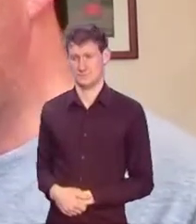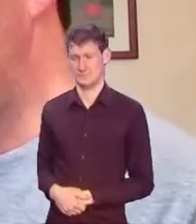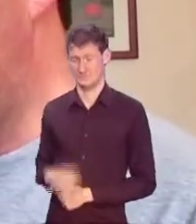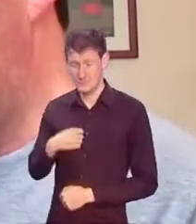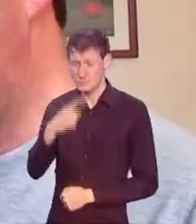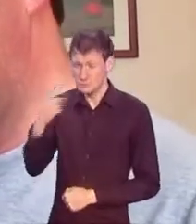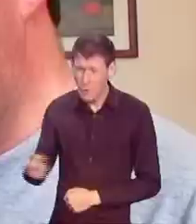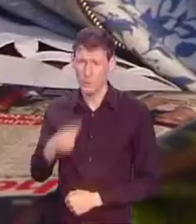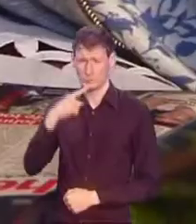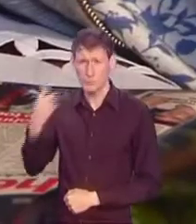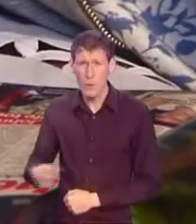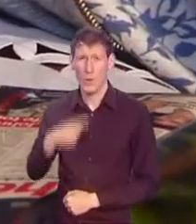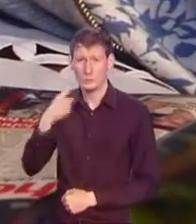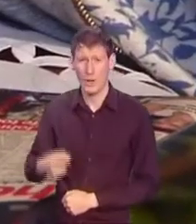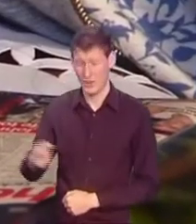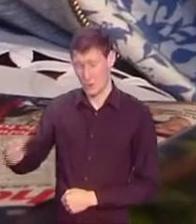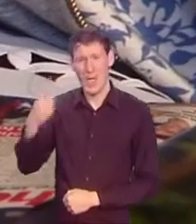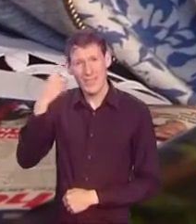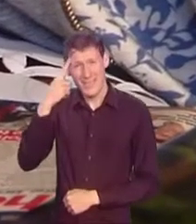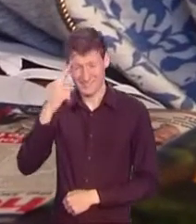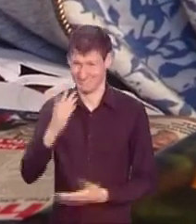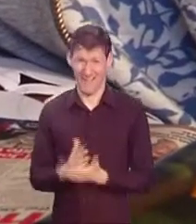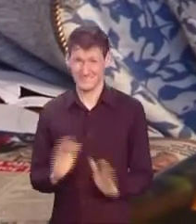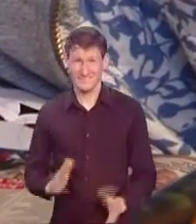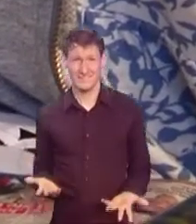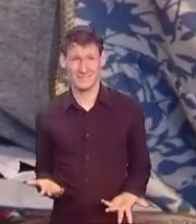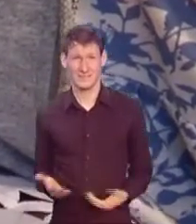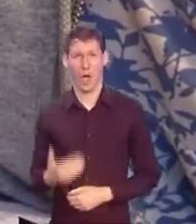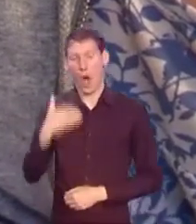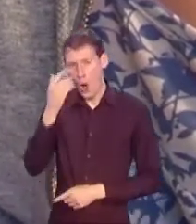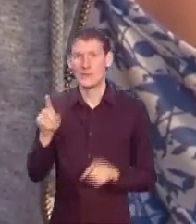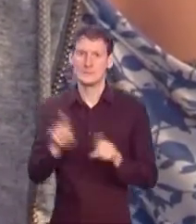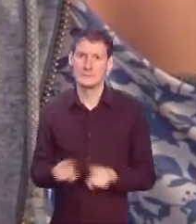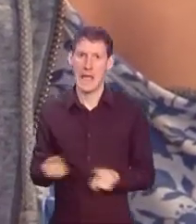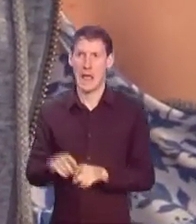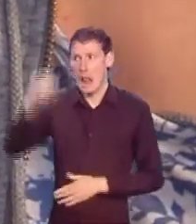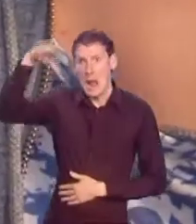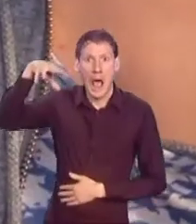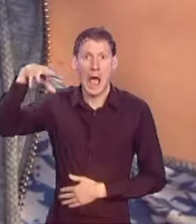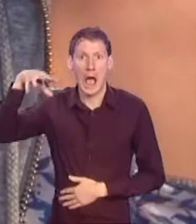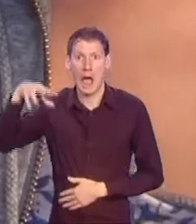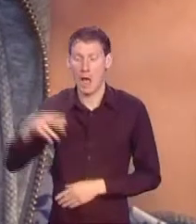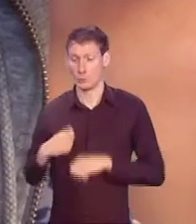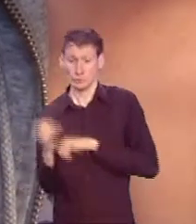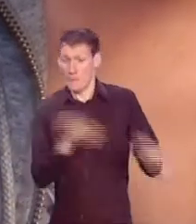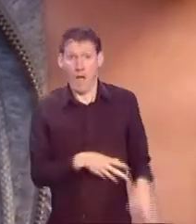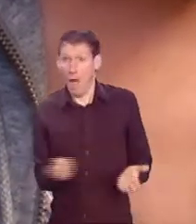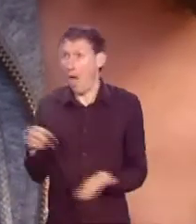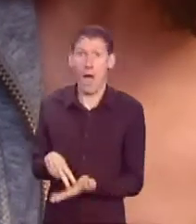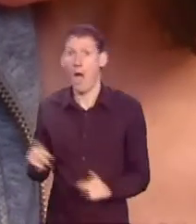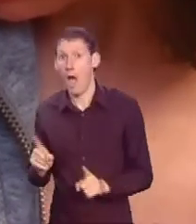I've told you time and again, it's all in your head. But it's always the same. Light goes on, toss